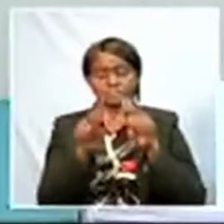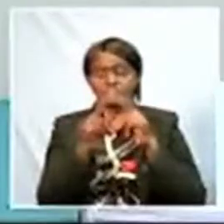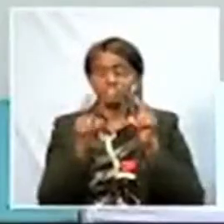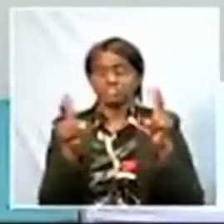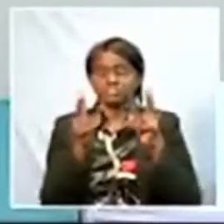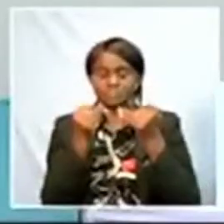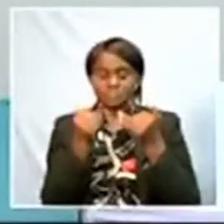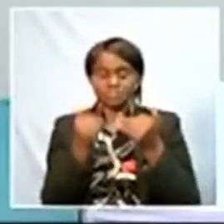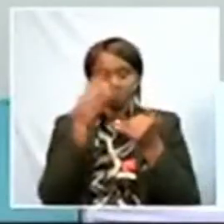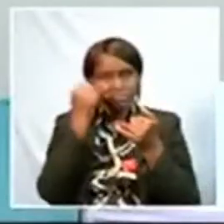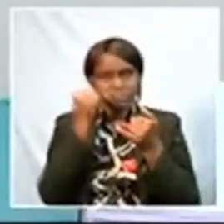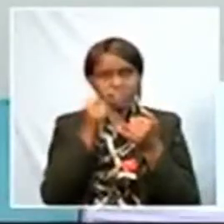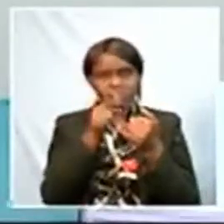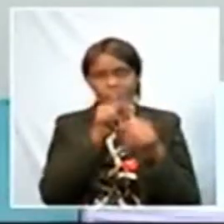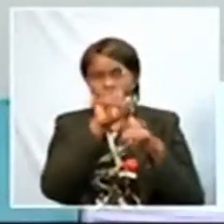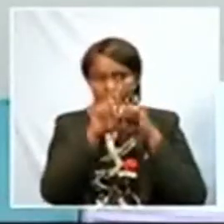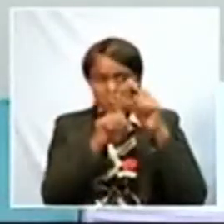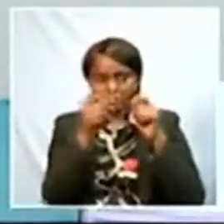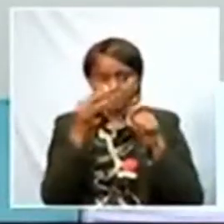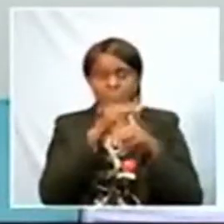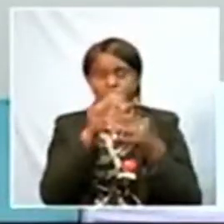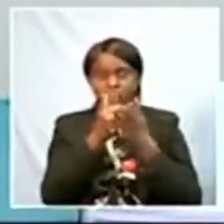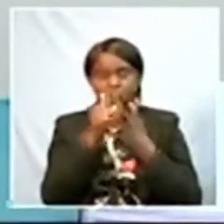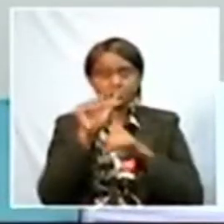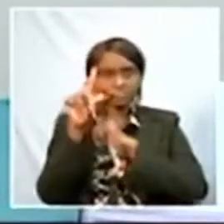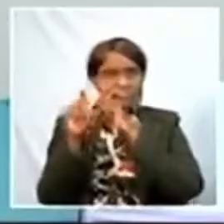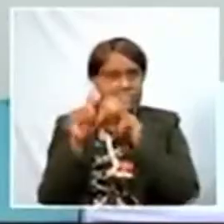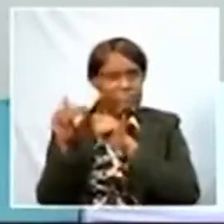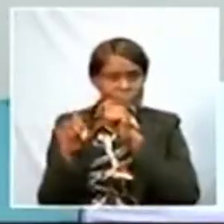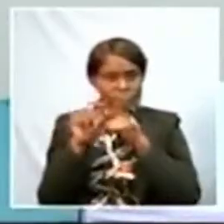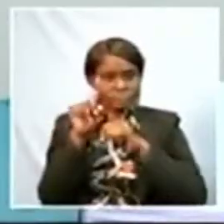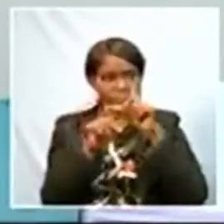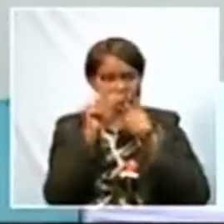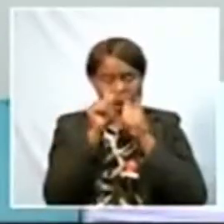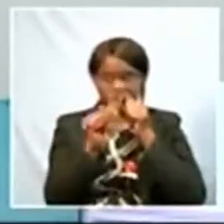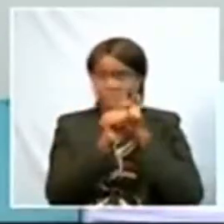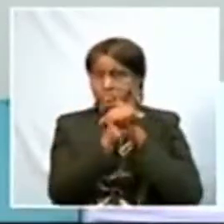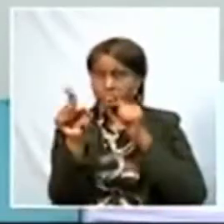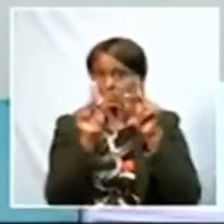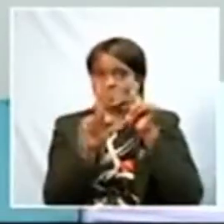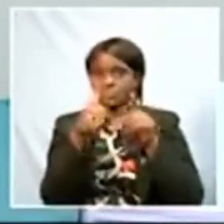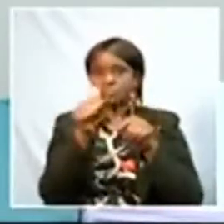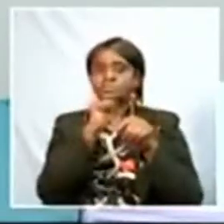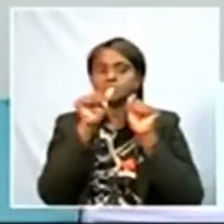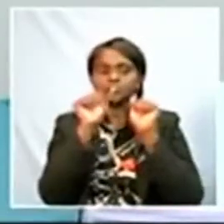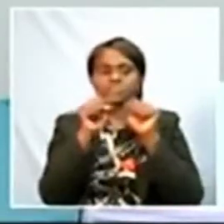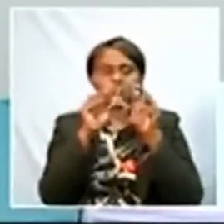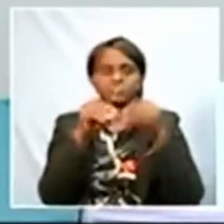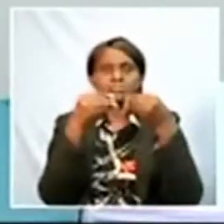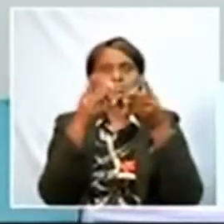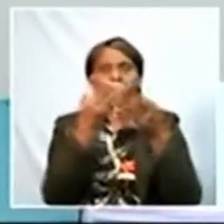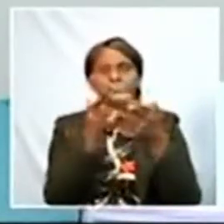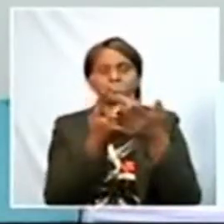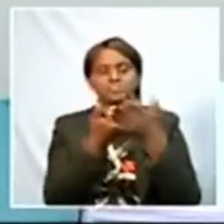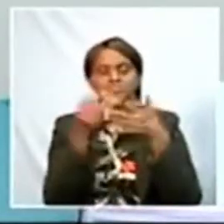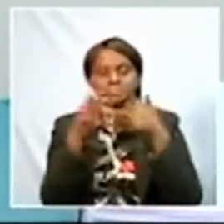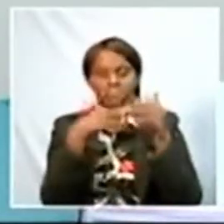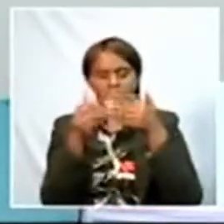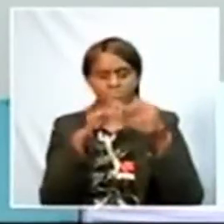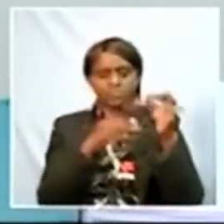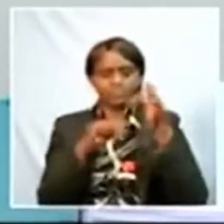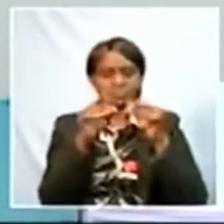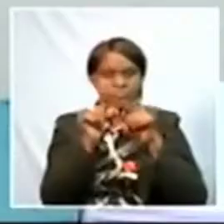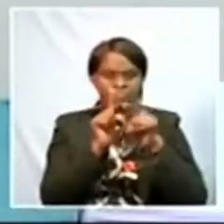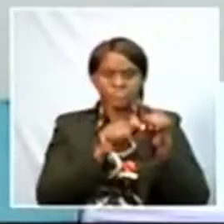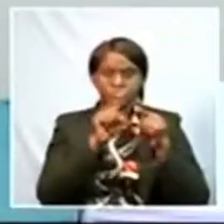So that's why it's a questionable. They say questionable, you know, because you people are unable to provide that simple explanation, like you are